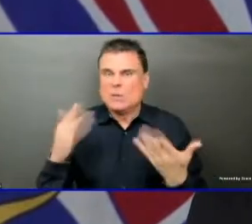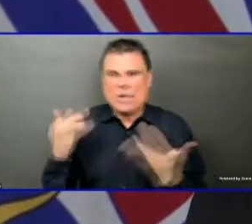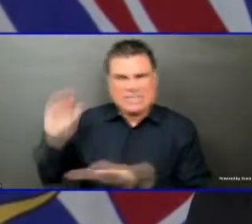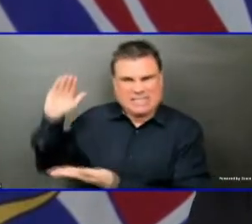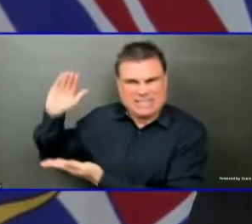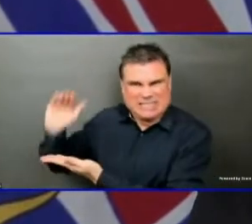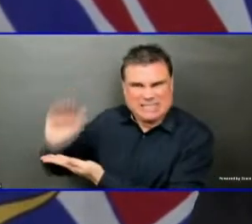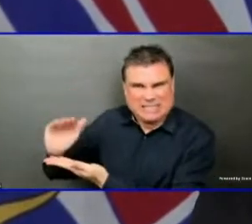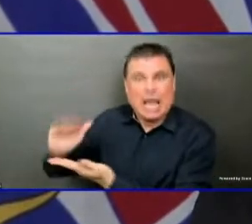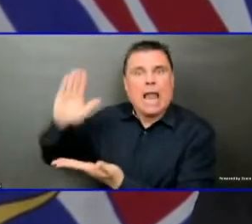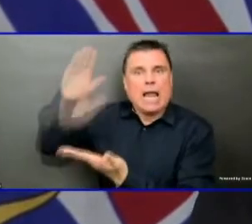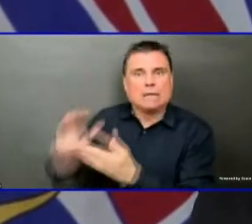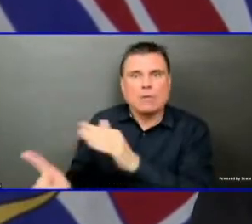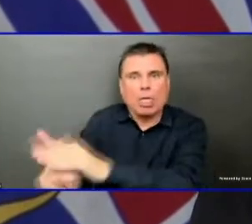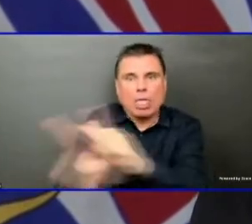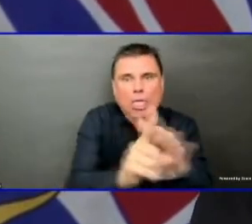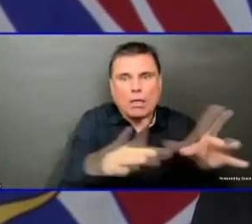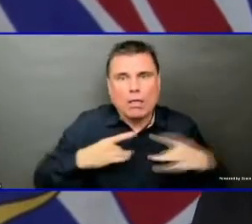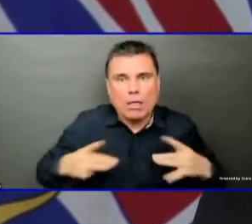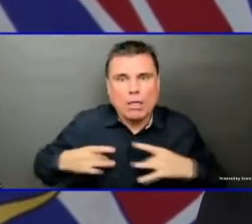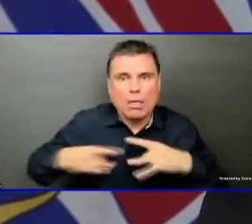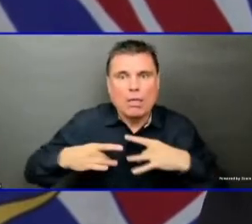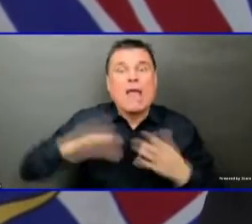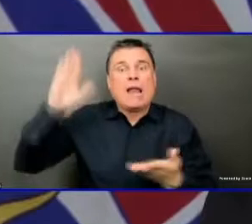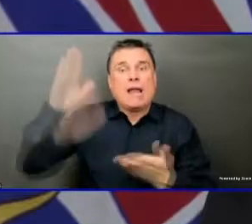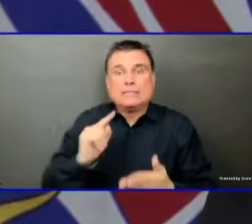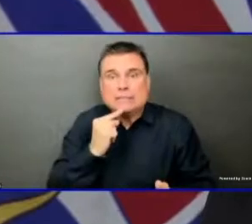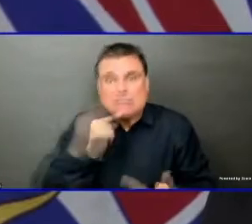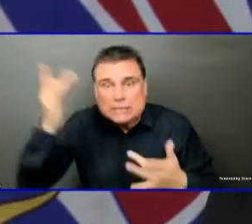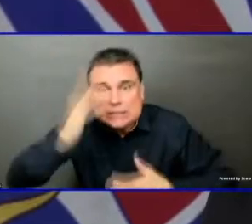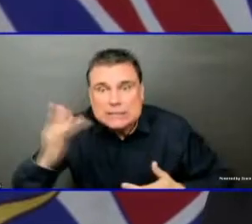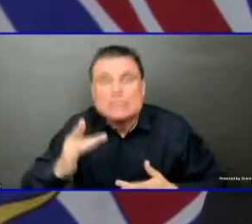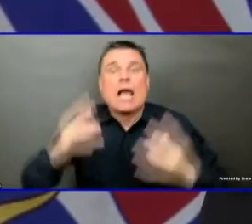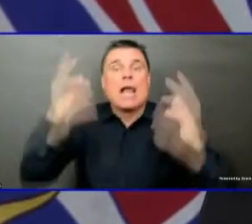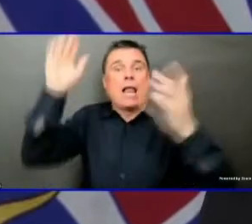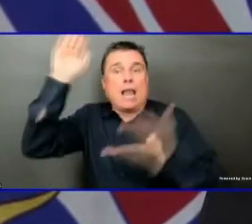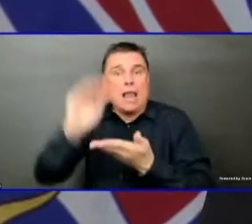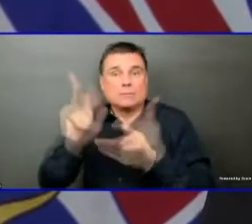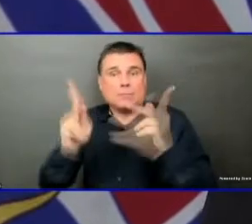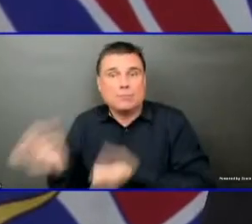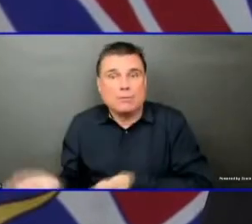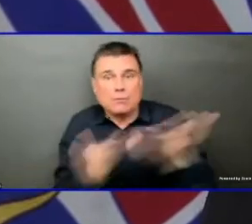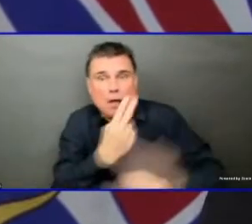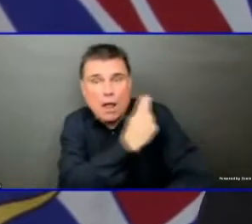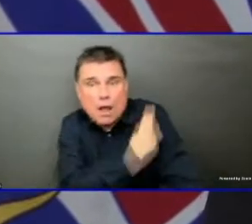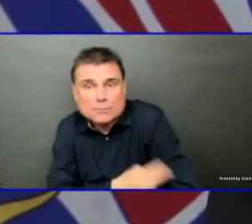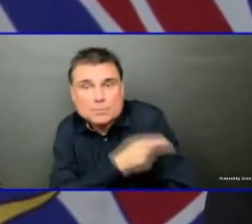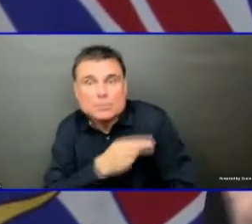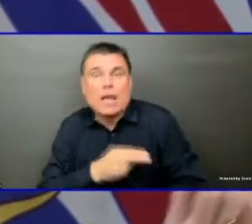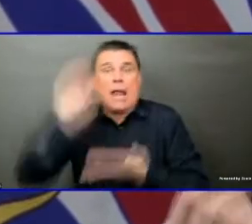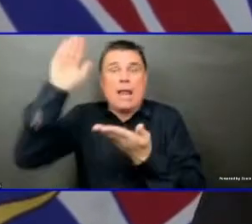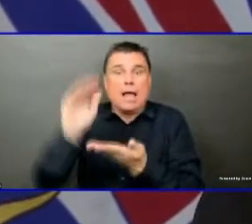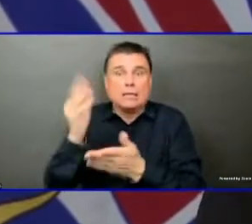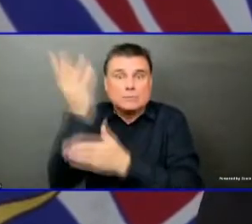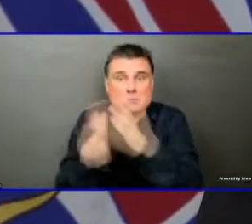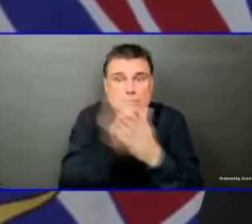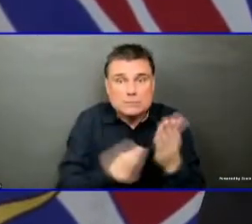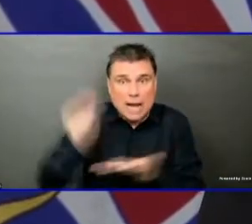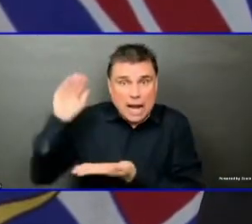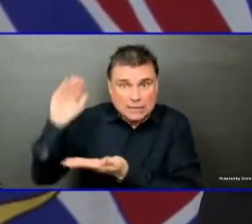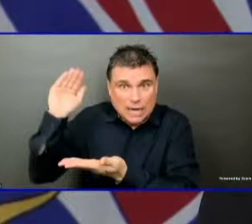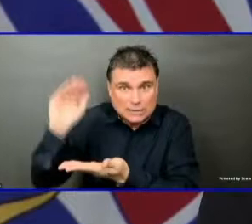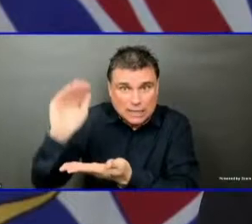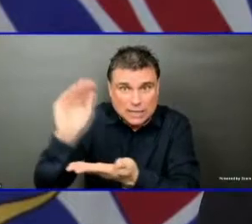severe illness, fewer people in hospitals, fewer people dying. These are the signs that I and we will be